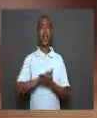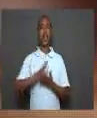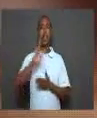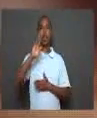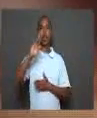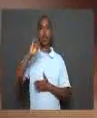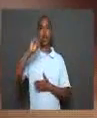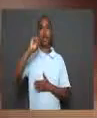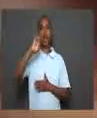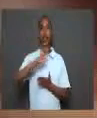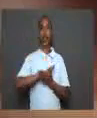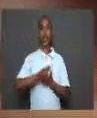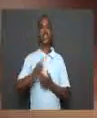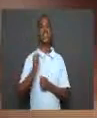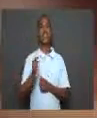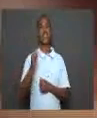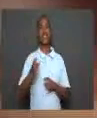and fastest method.